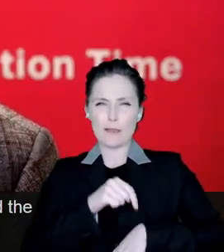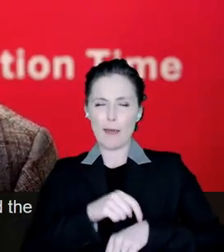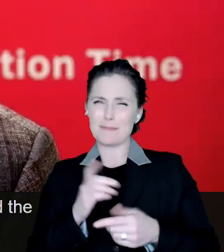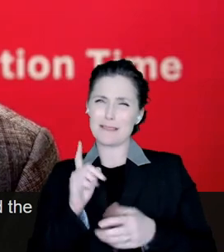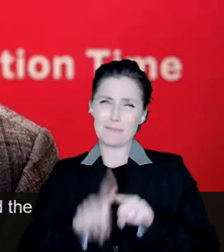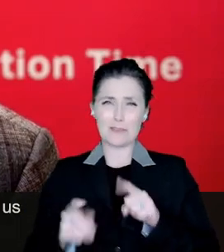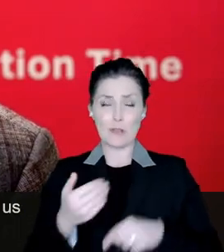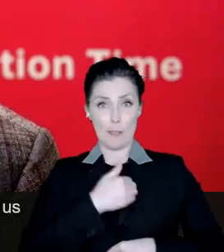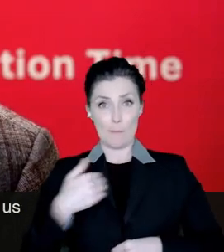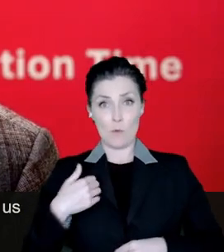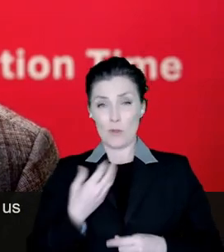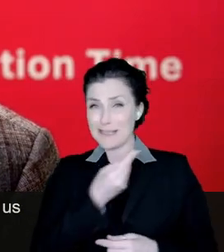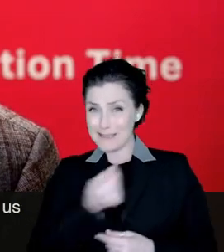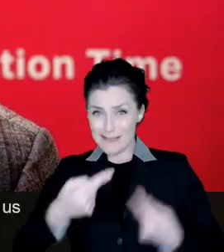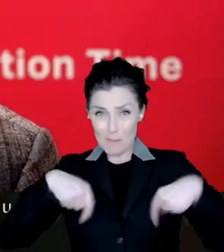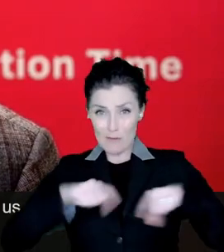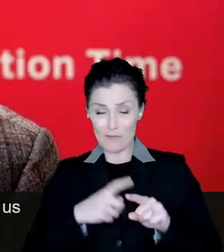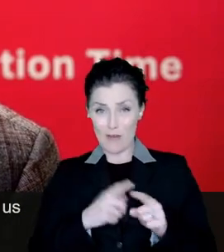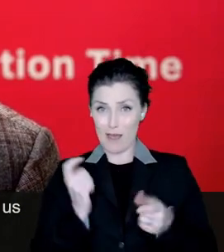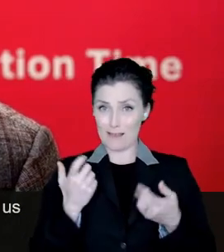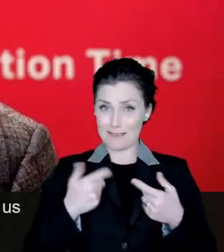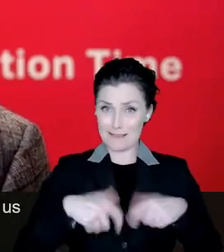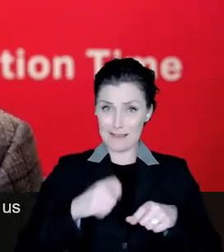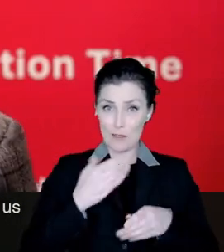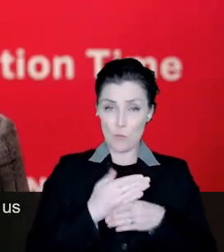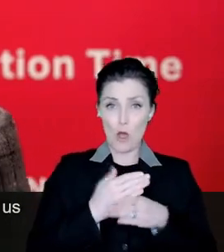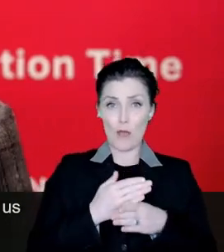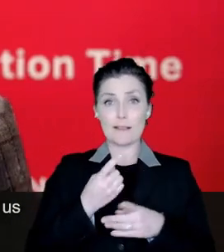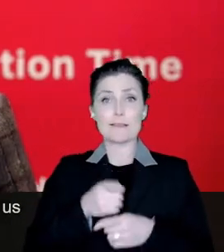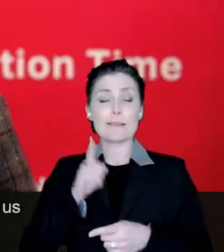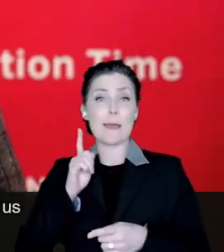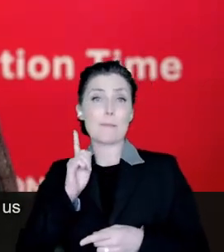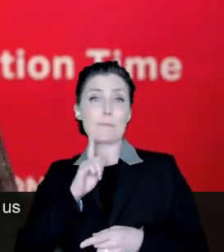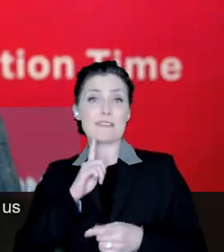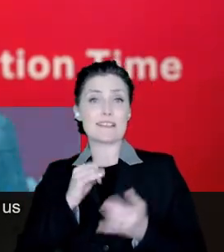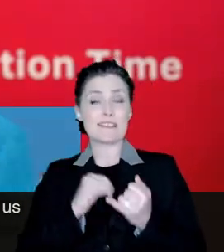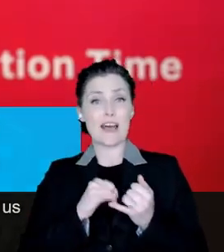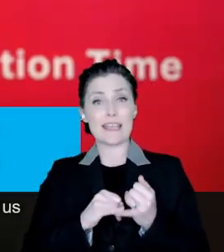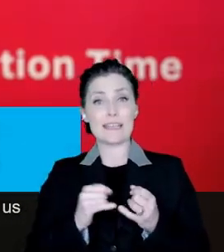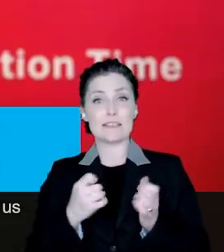Mrs. Saida Rajbali Davis from Brent.